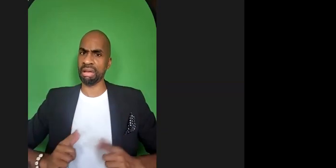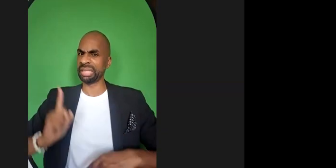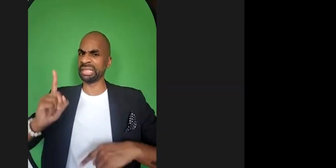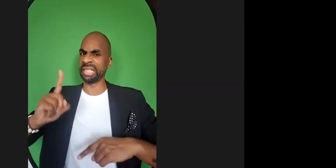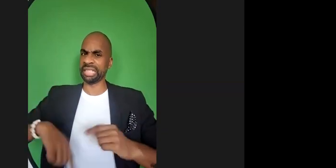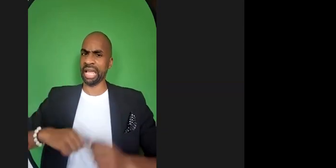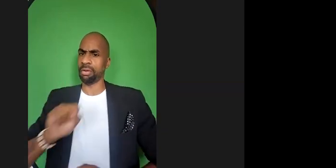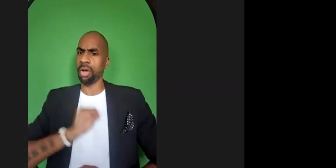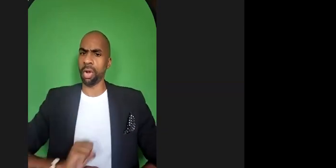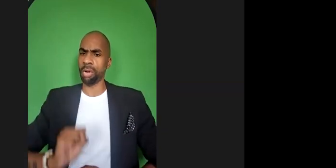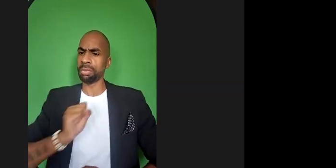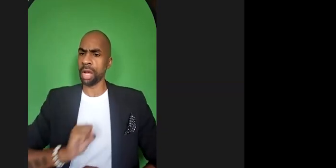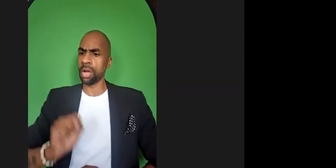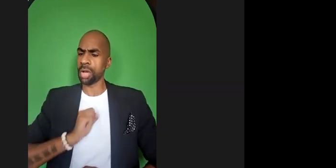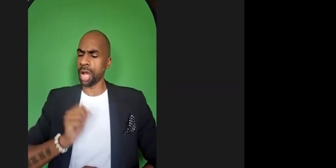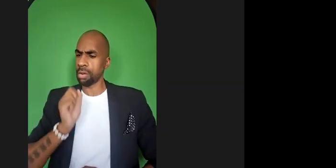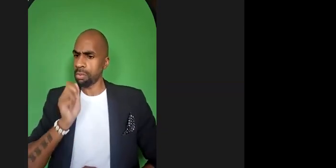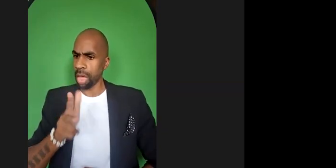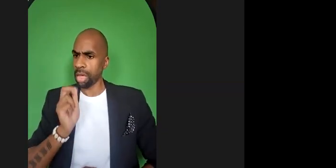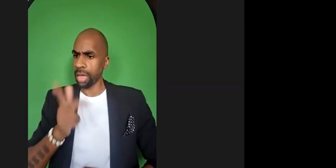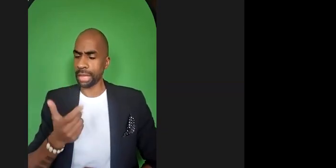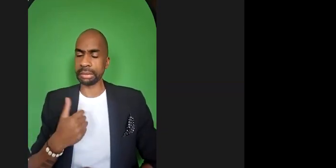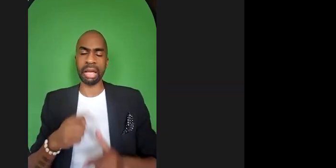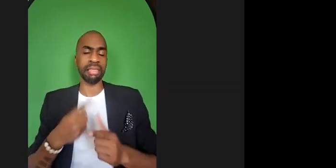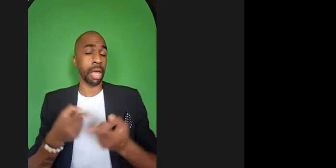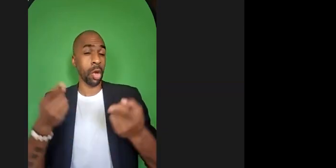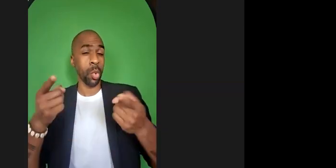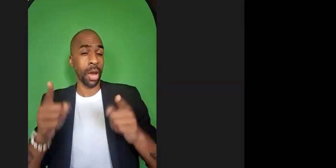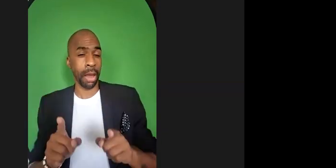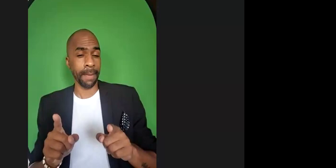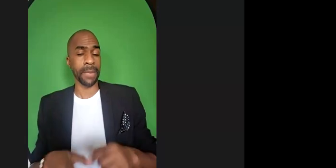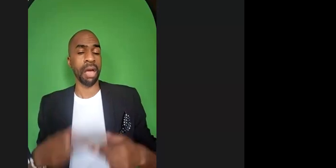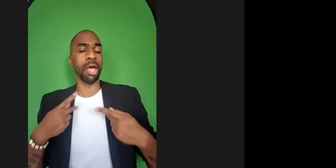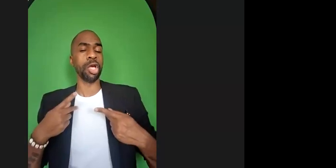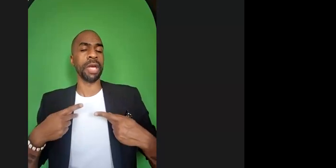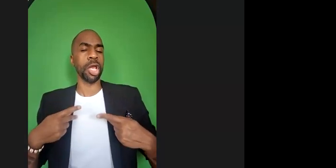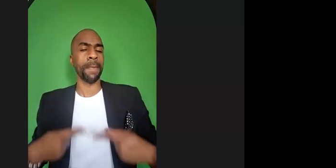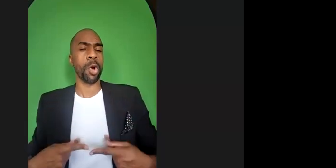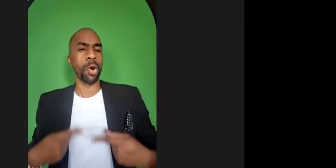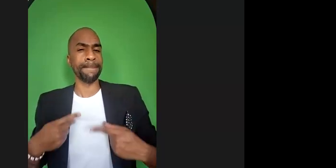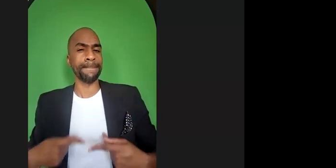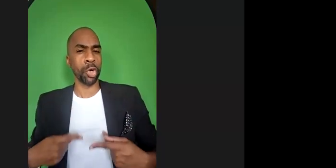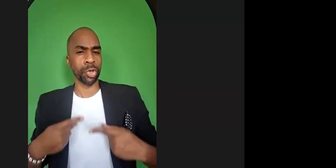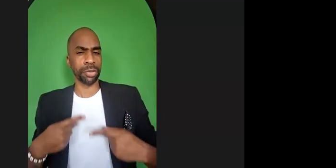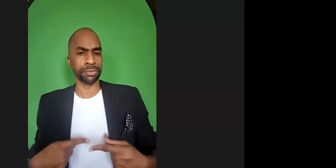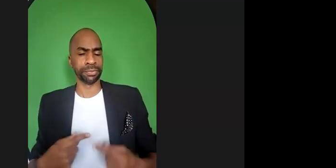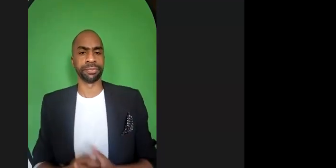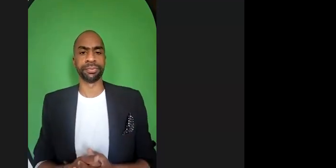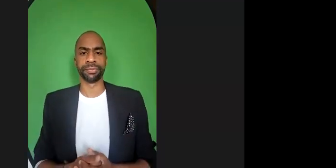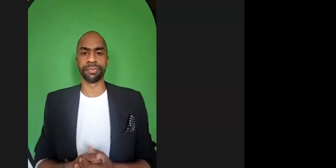this setting. And then that can lead to pneumonia. So pneumonia is very common. And we do treat it